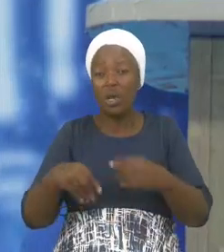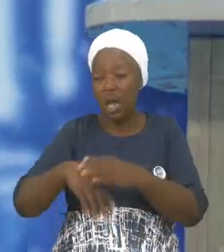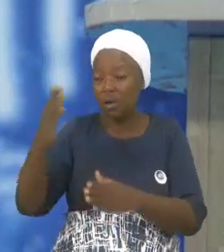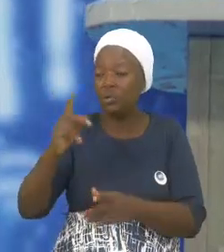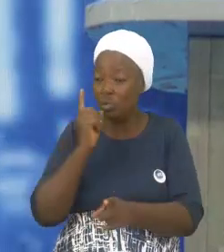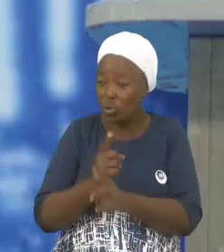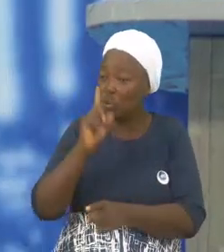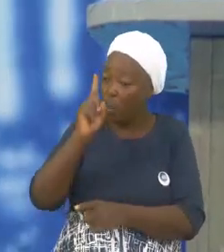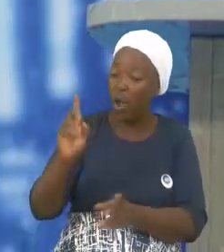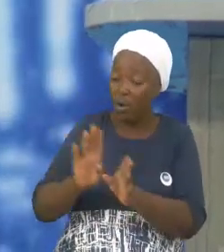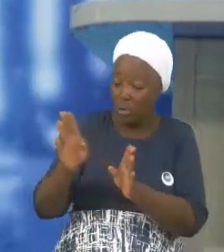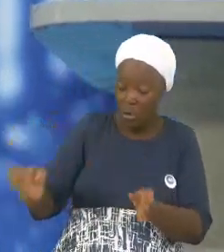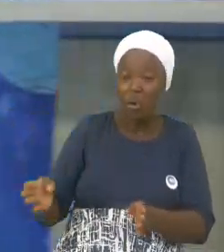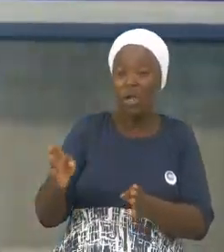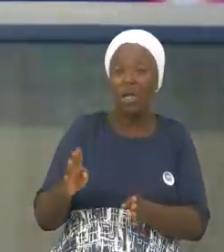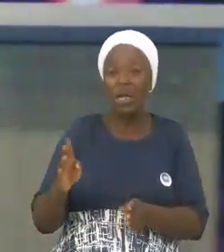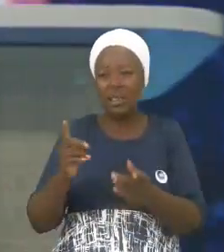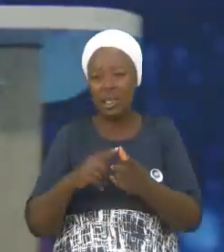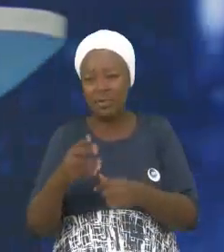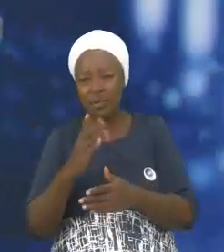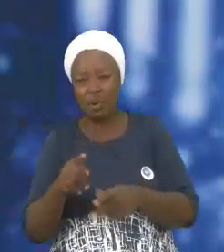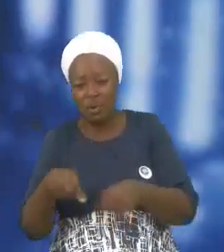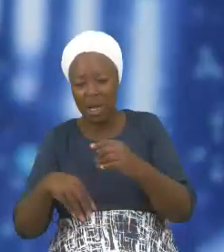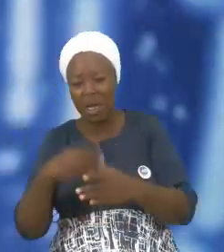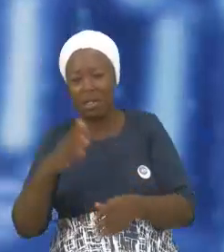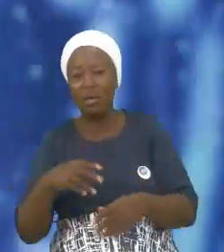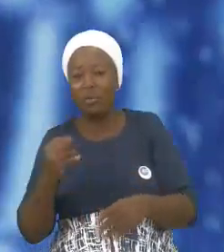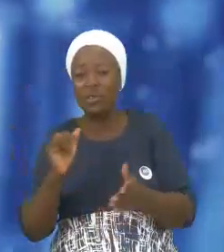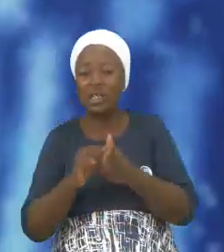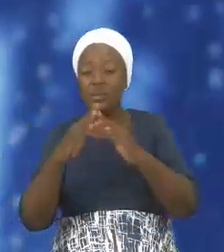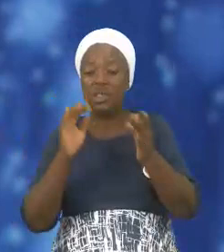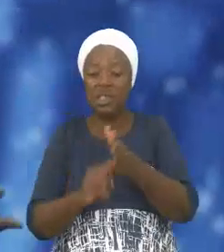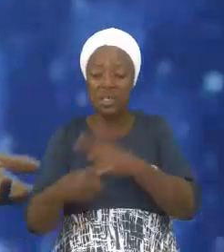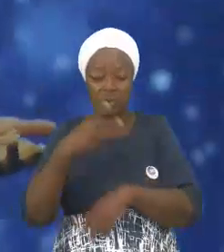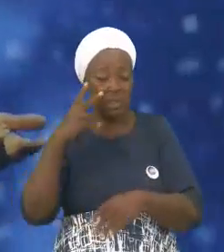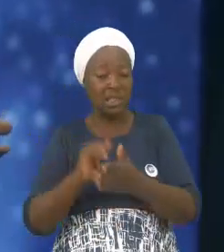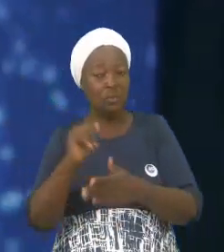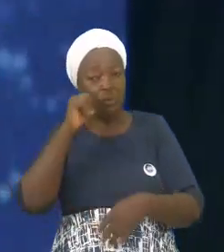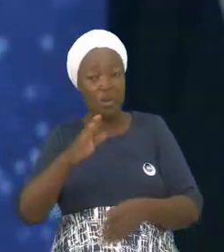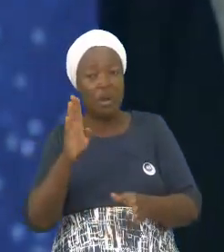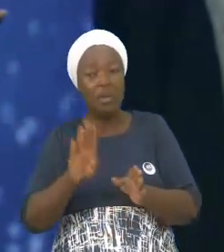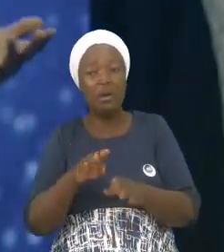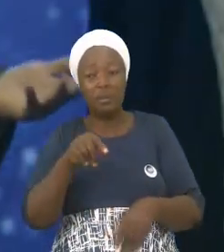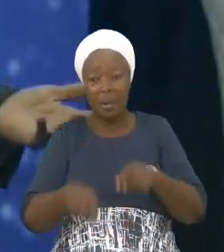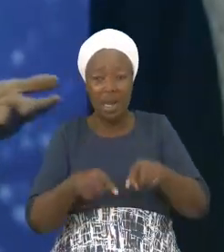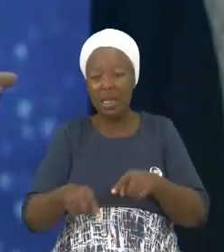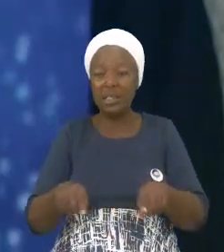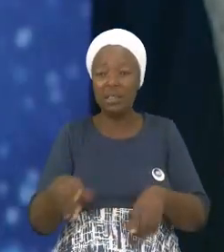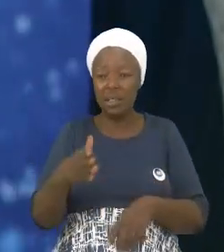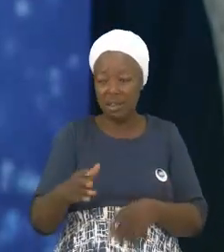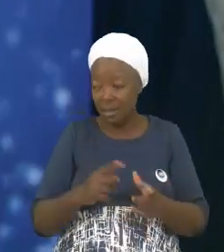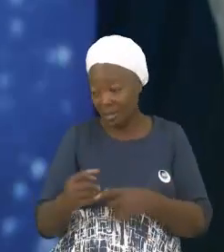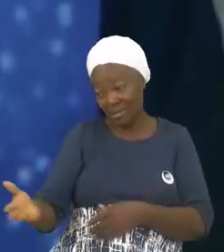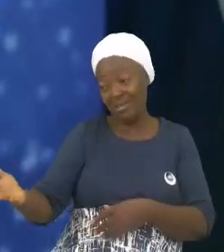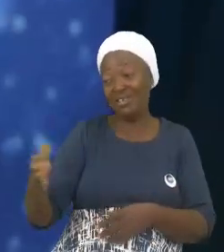of the meeting that day will see the paralyzed woman there. And then they'll be warning, but they say, God is a God of miracles, a God